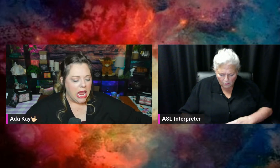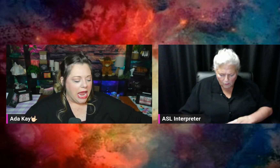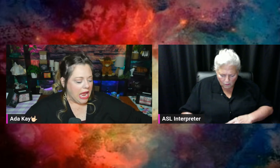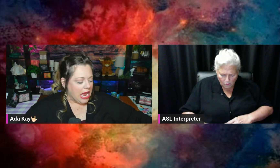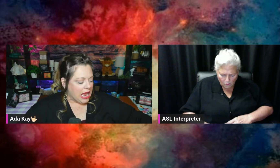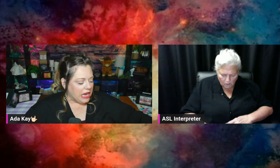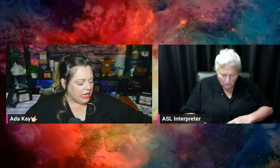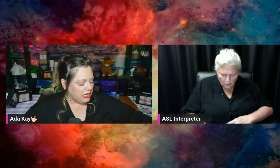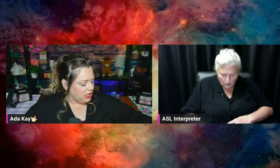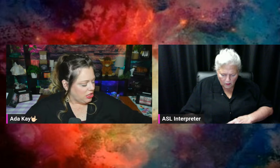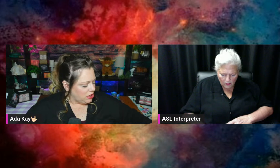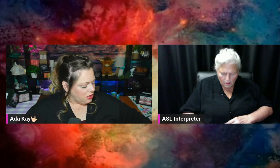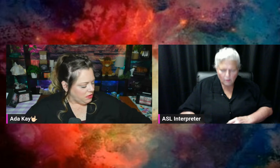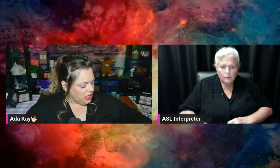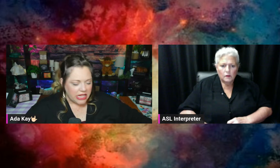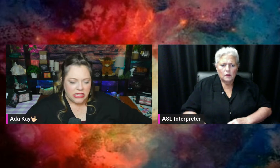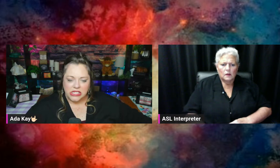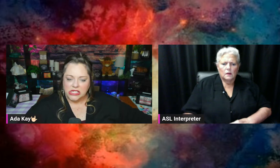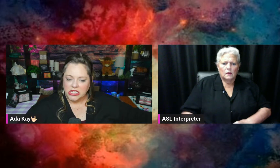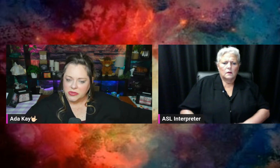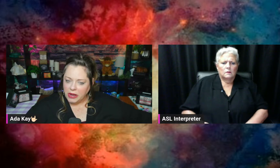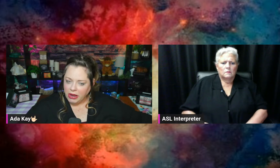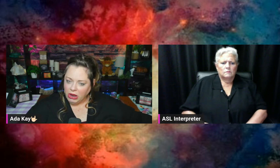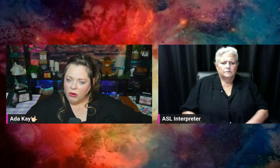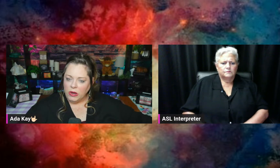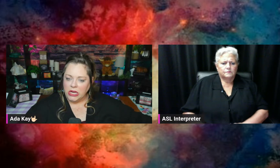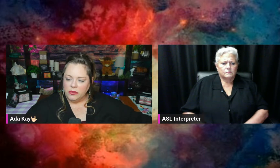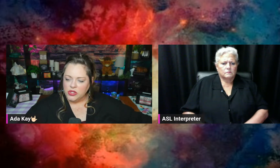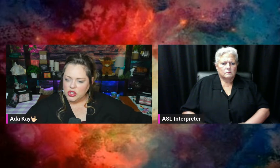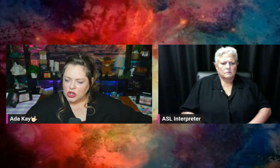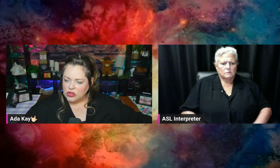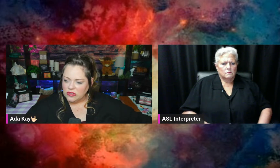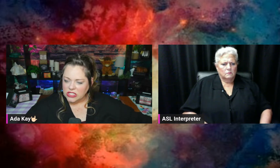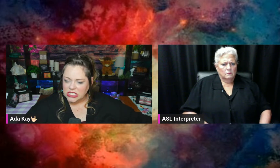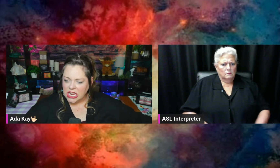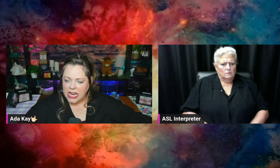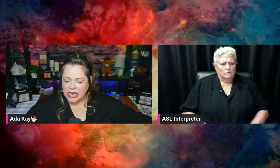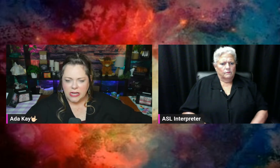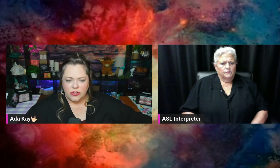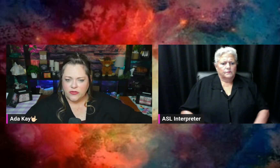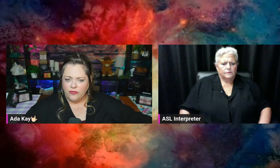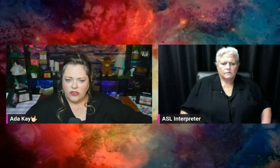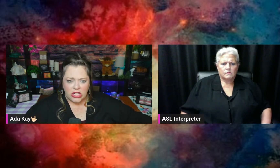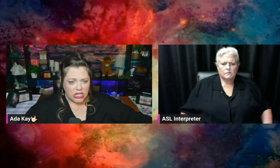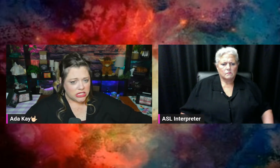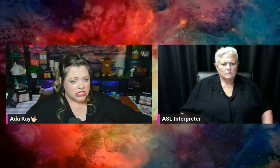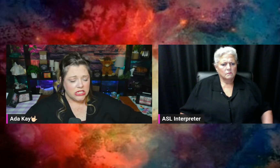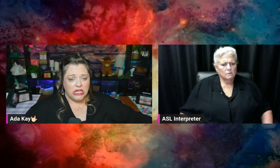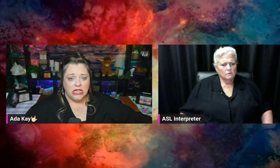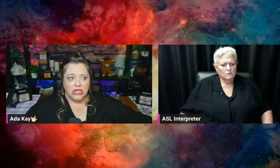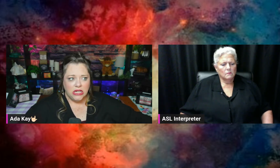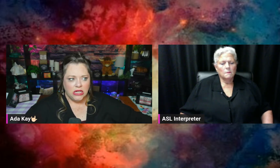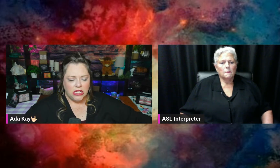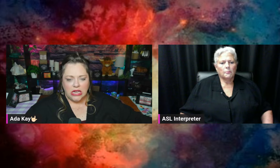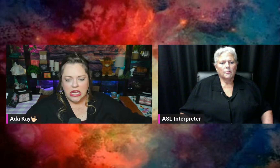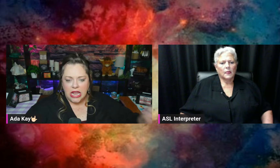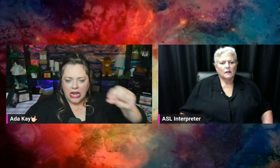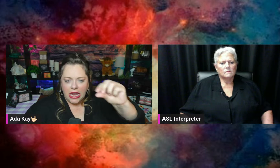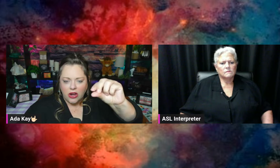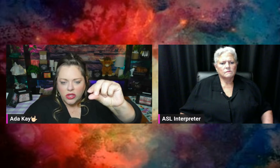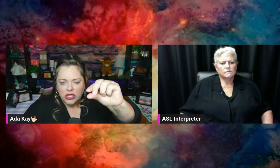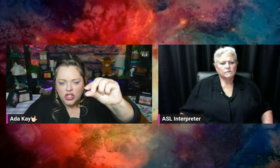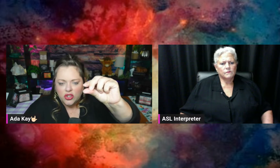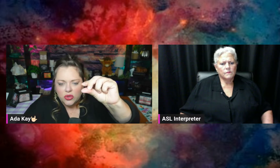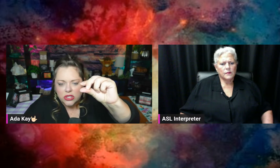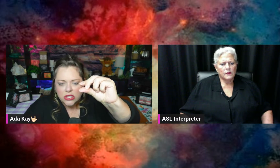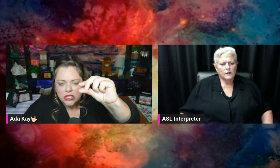connected. And, you know, he had the six-pack going. He was a gunner on a tank. He was fit. And he had